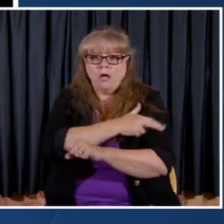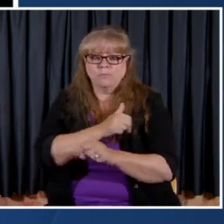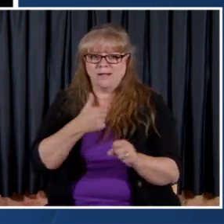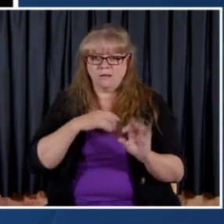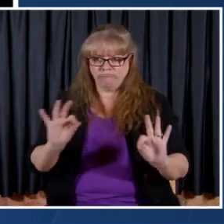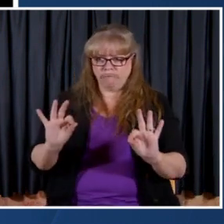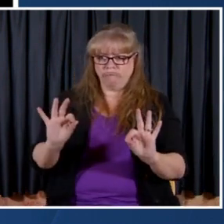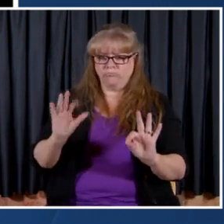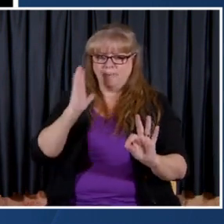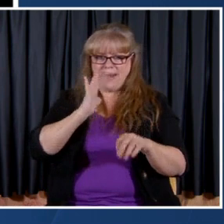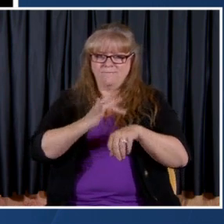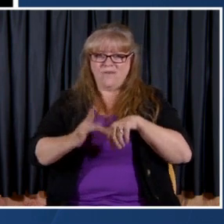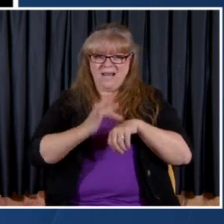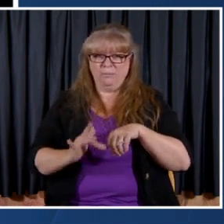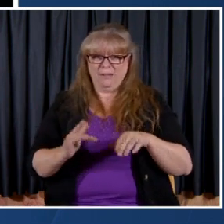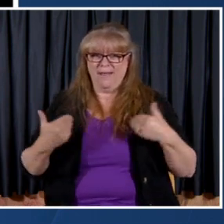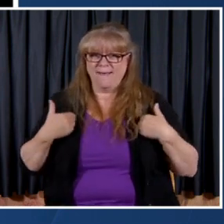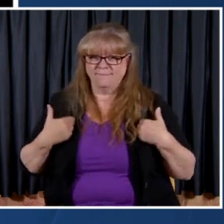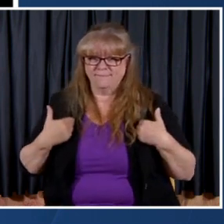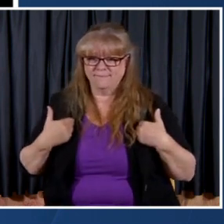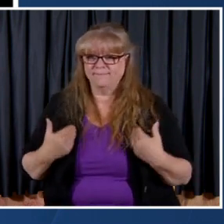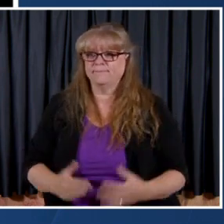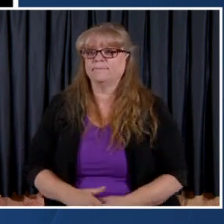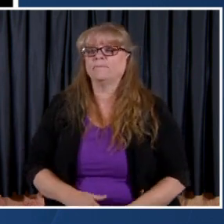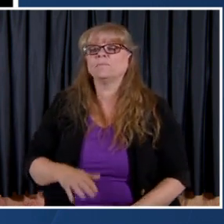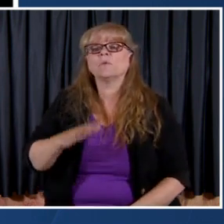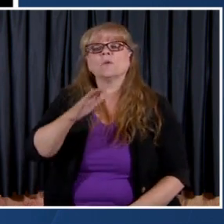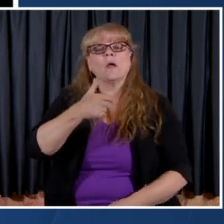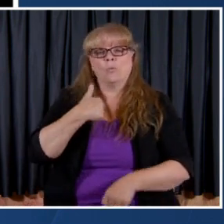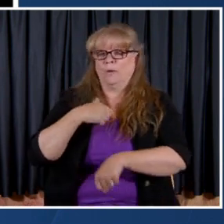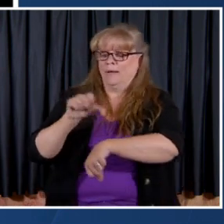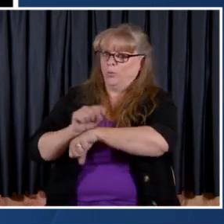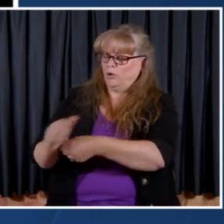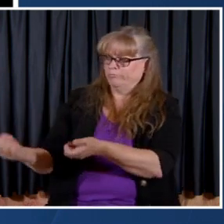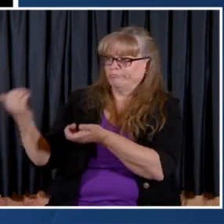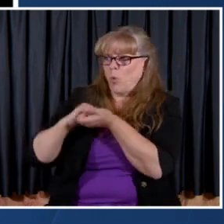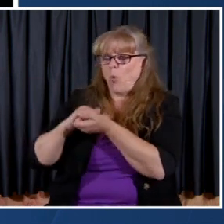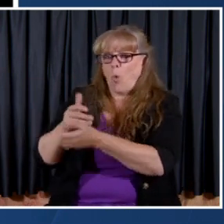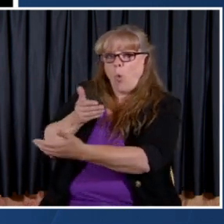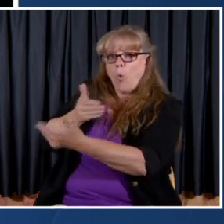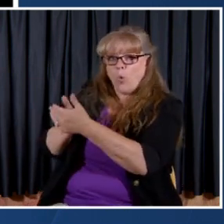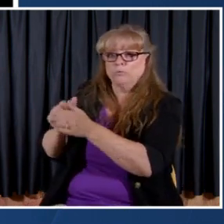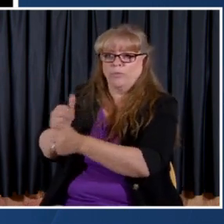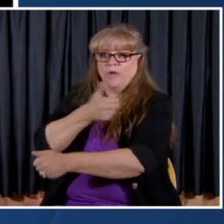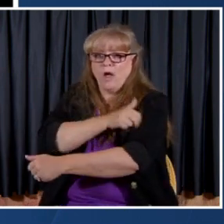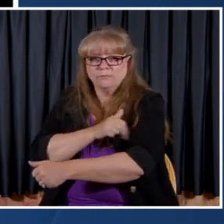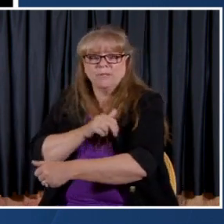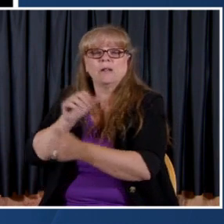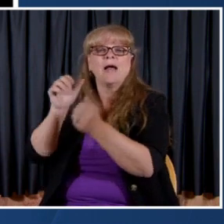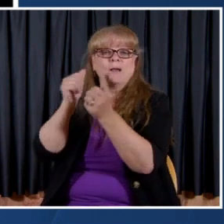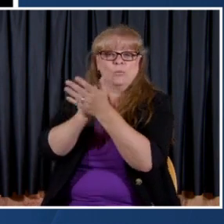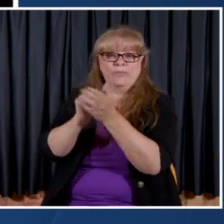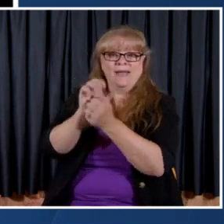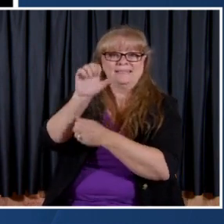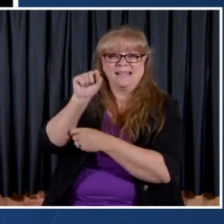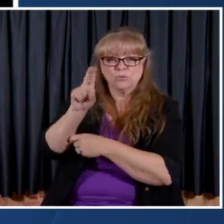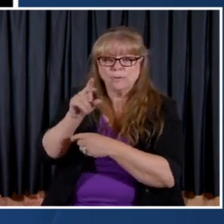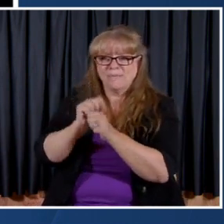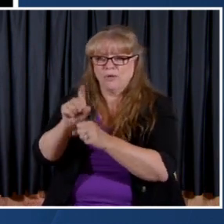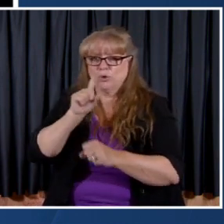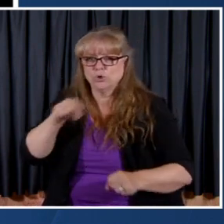ICU capacity by about 20% since the start of this crisis, and we have the additional non-ICU beds in place in Loveland and